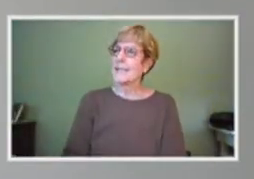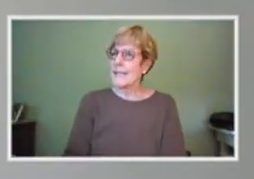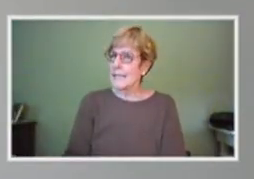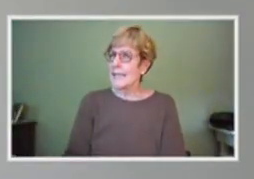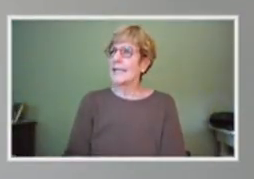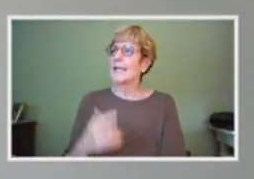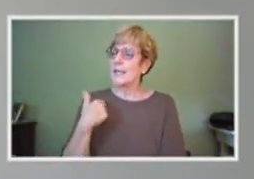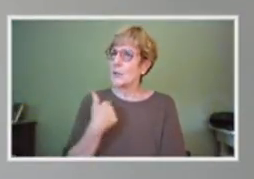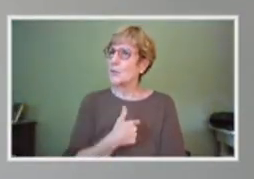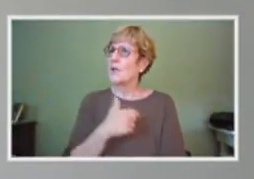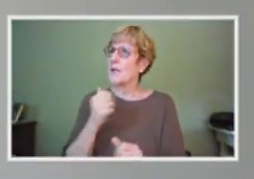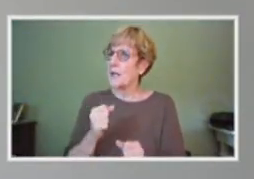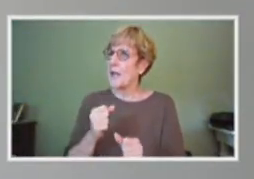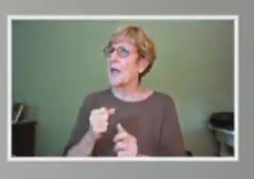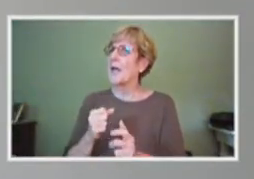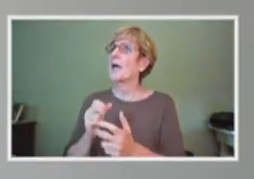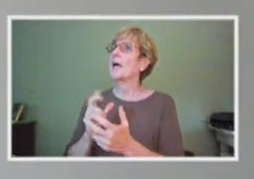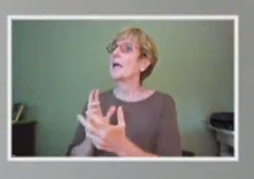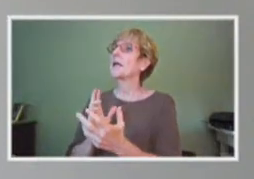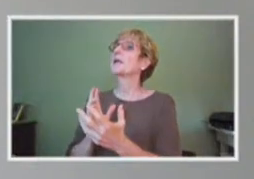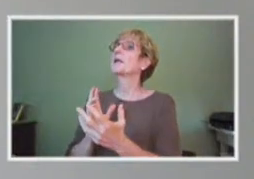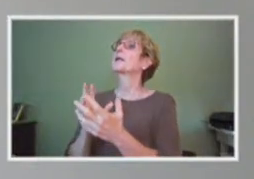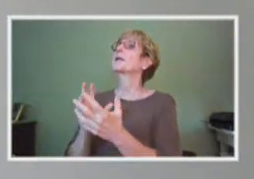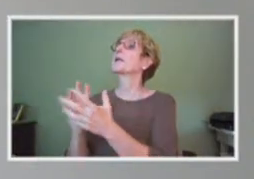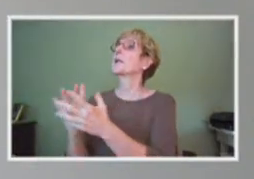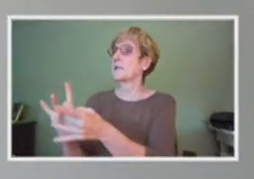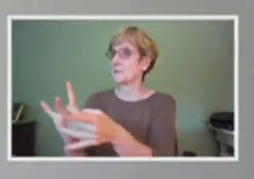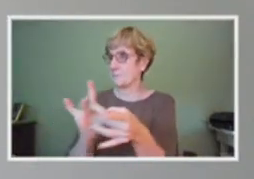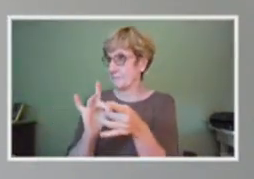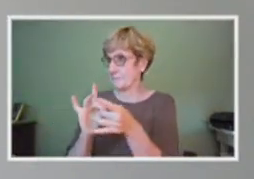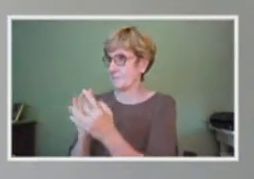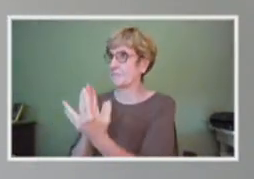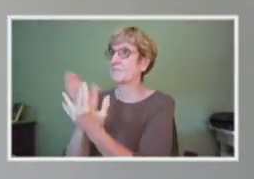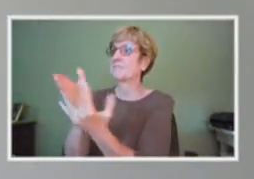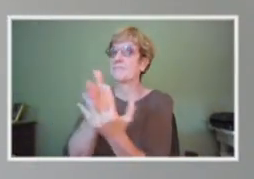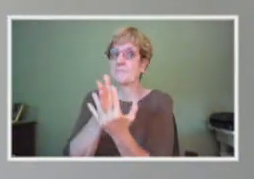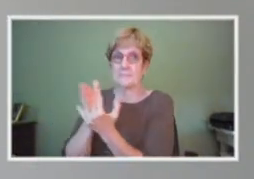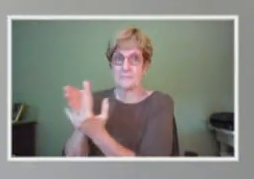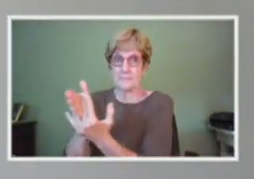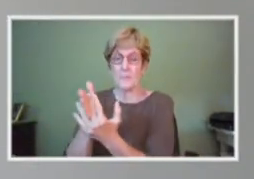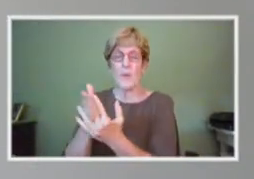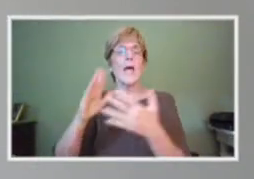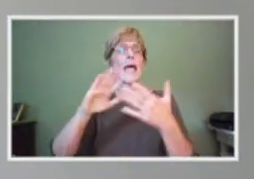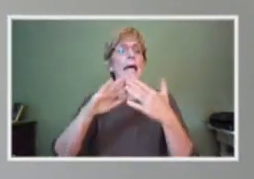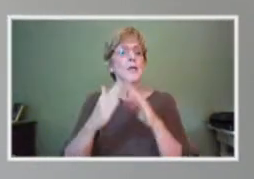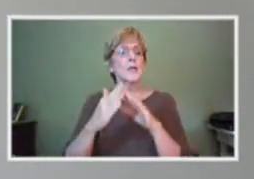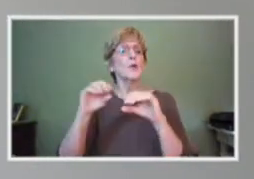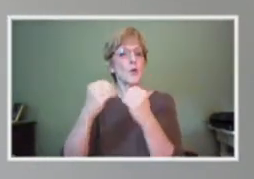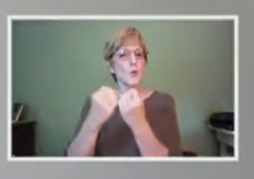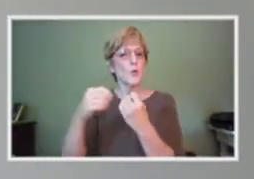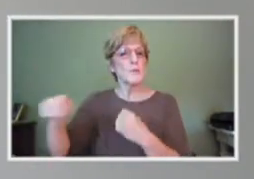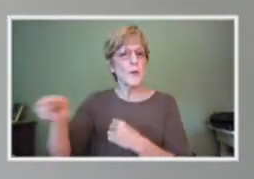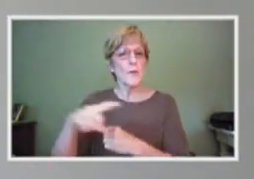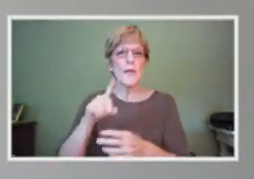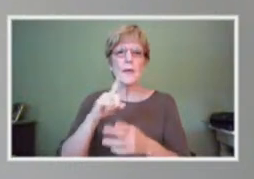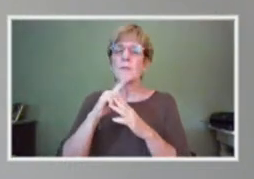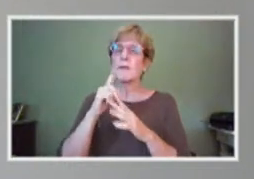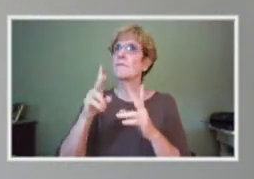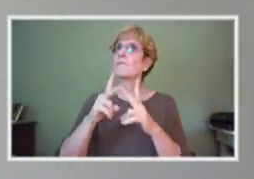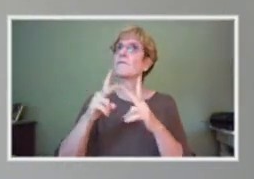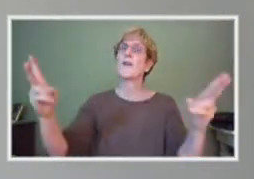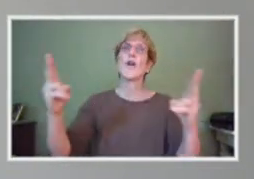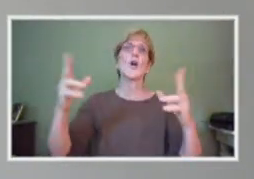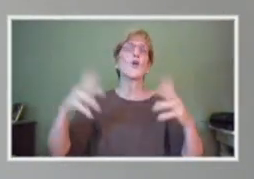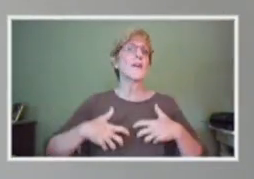Also, it's important to acknowledge that there are community organizations in both of these areas that have been incredibly vocal about